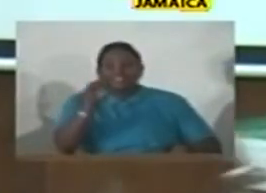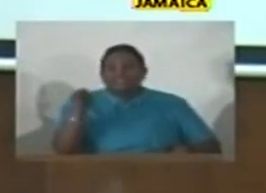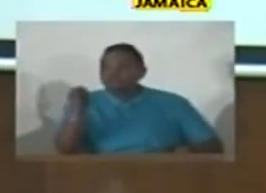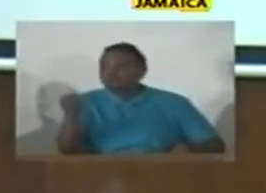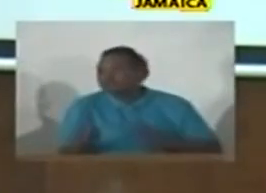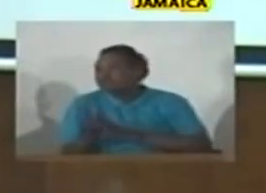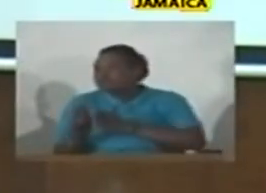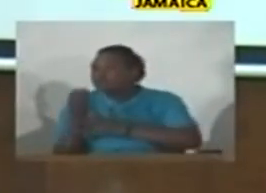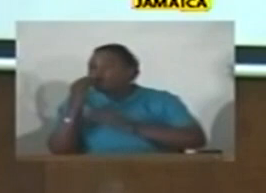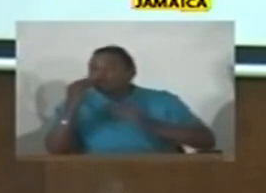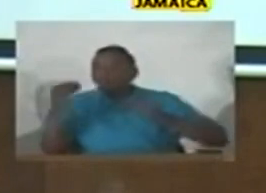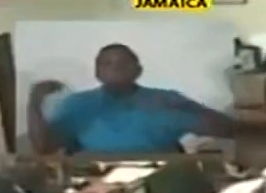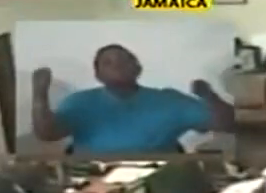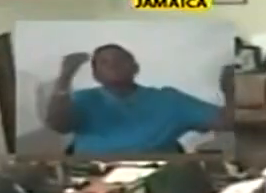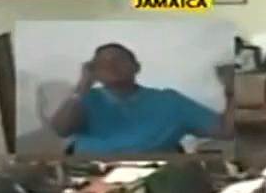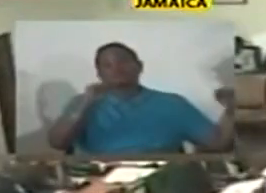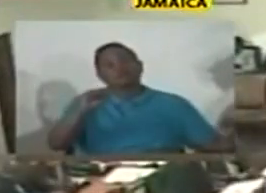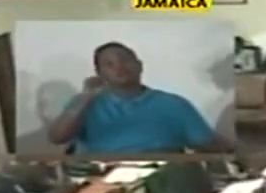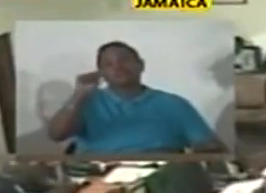we have.